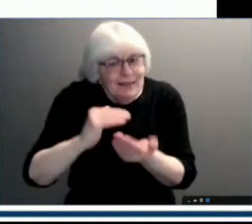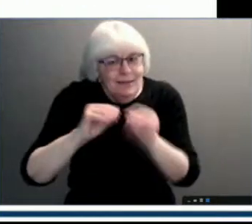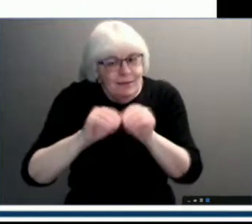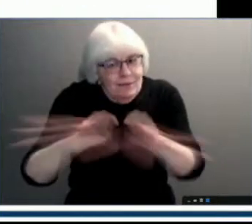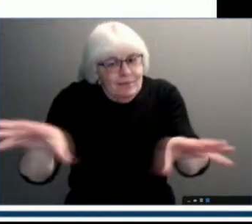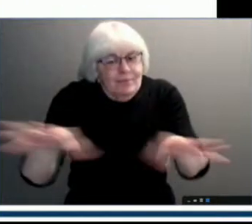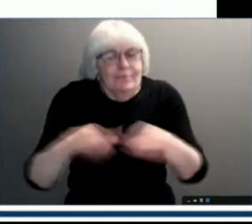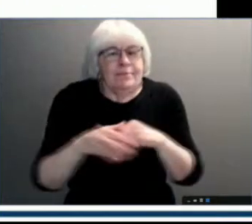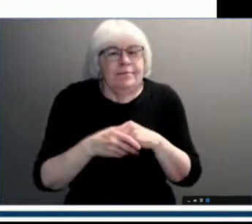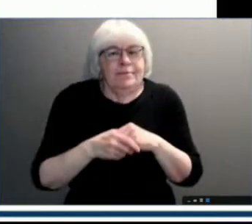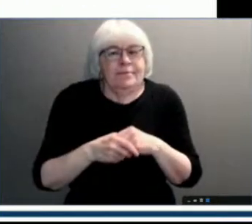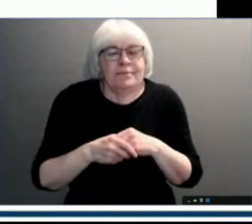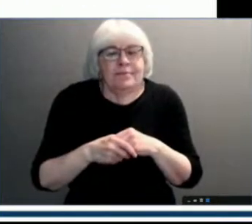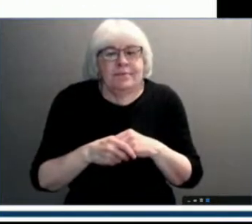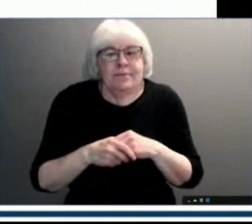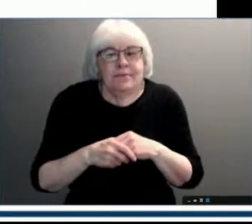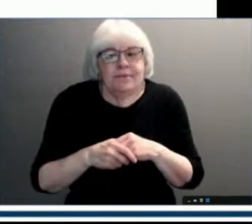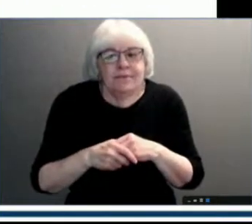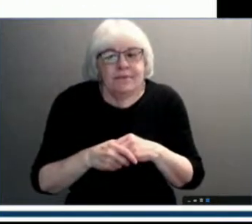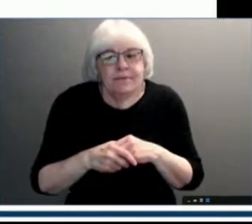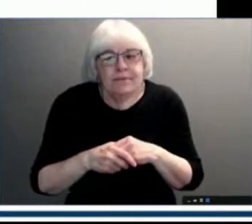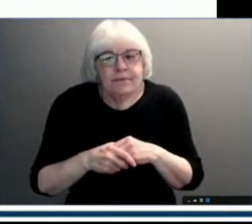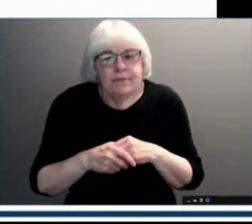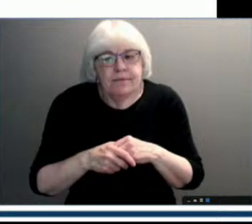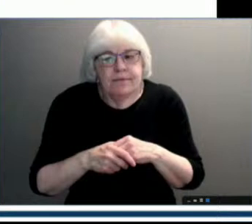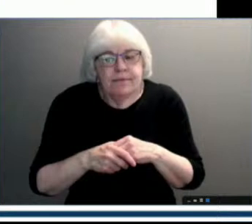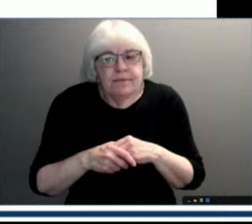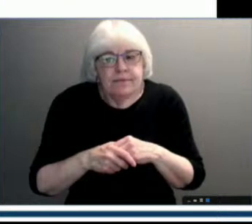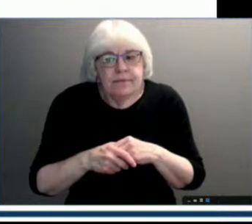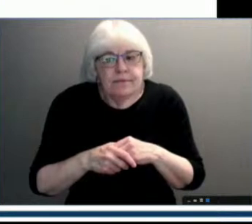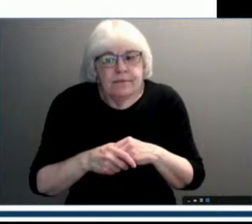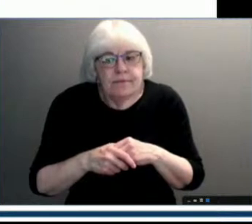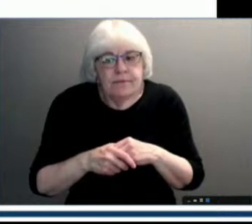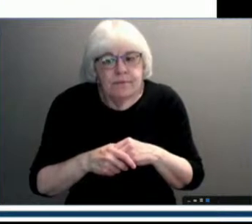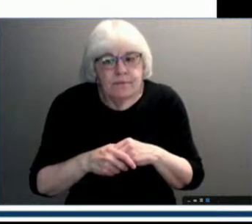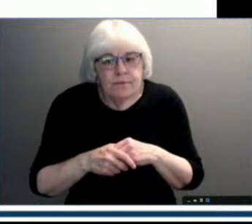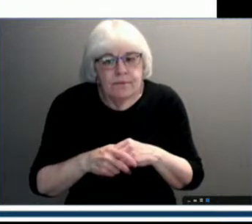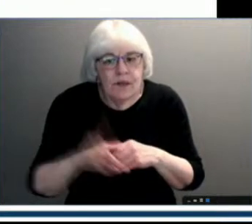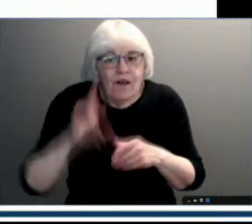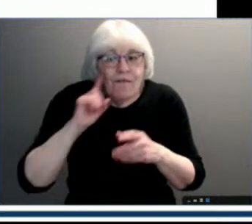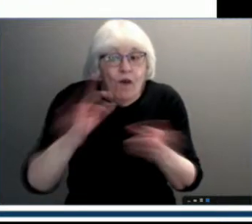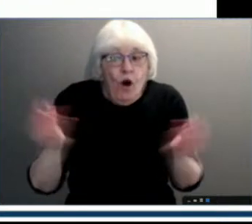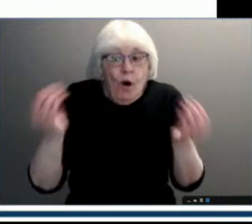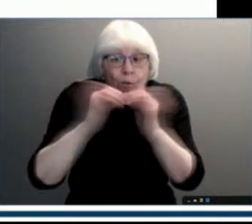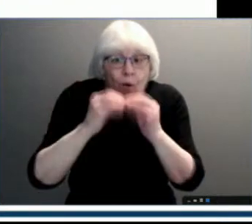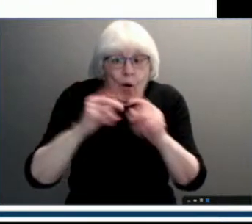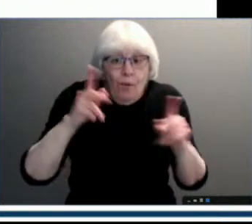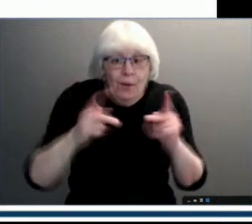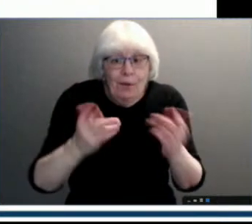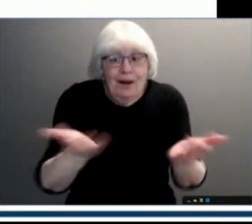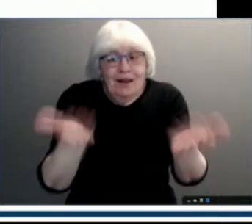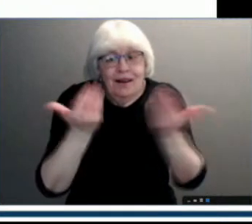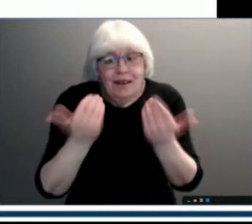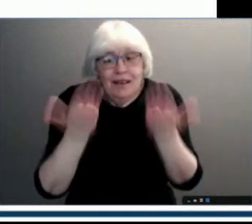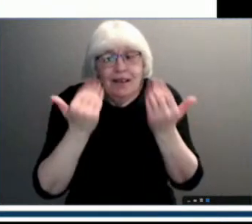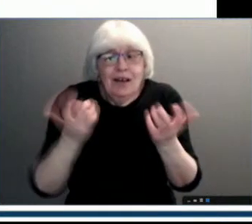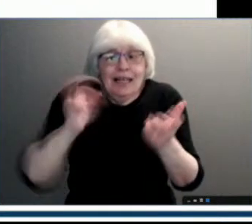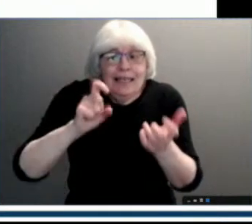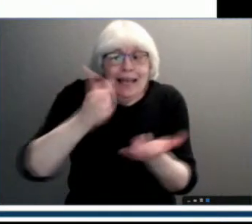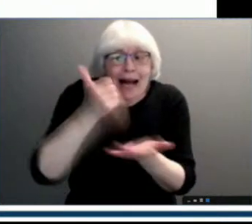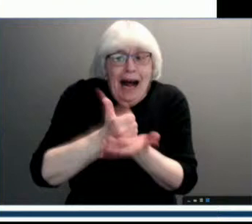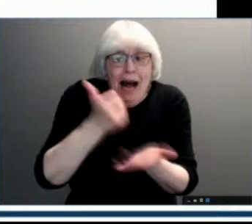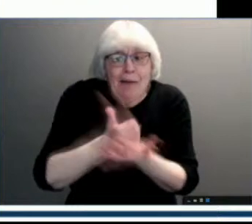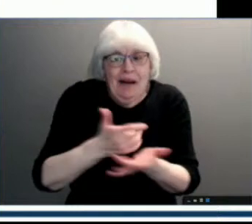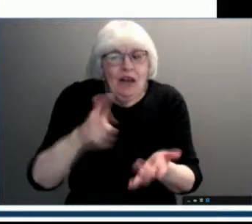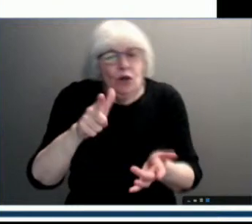up and you've put out a call for extra workers, roughly how many are we going to need? Just so people can maybe sense the